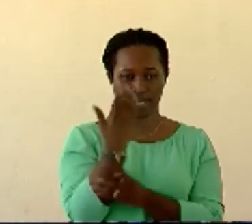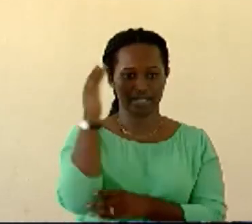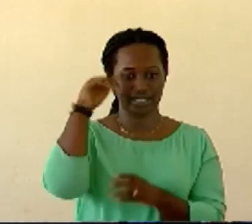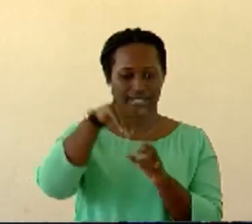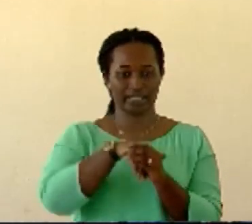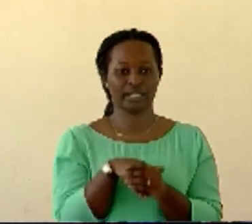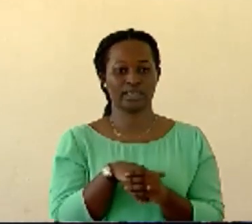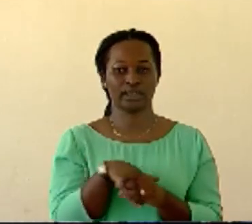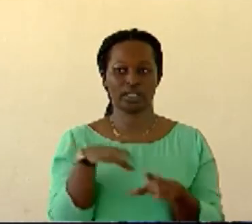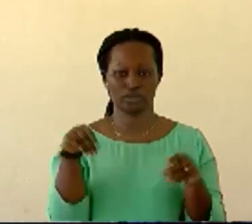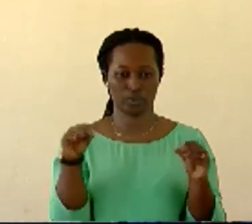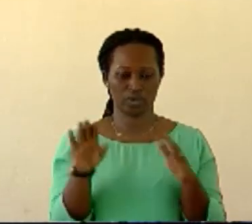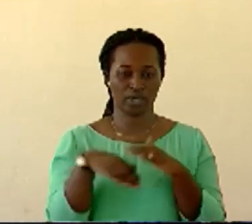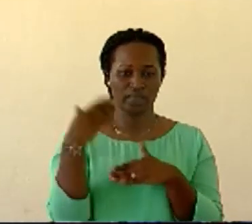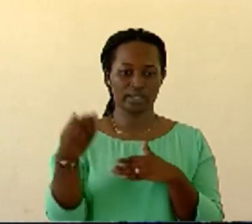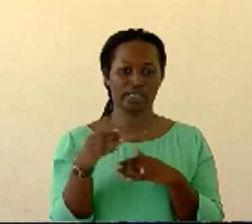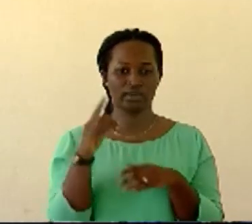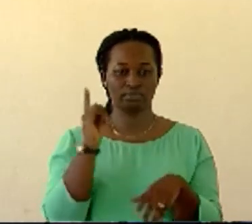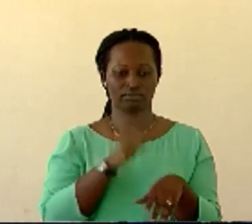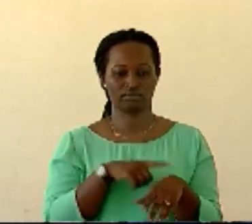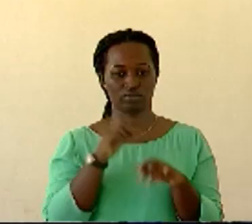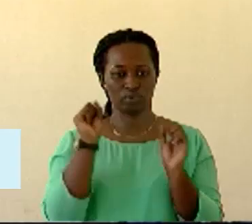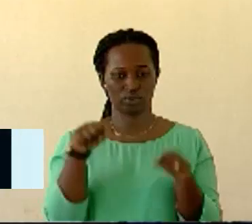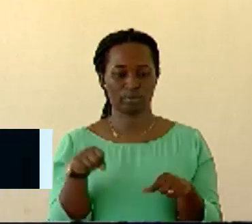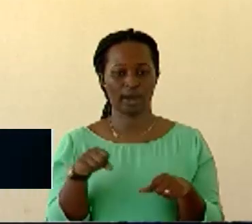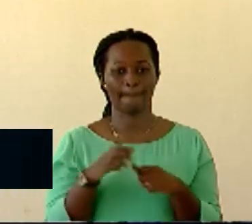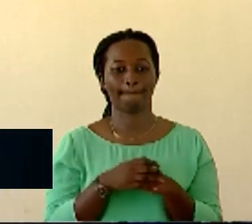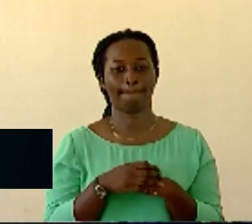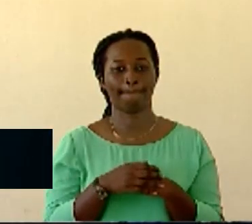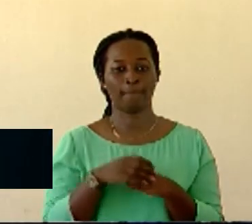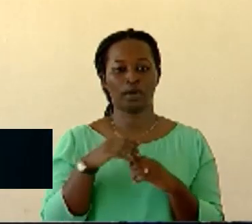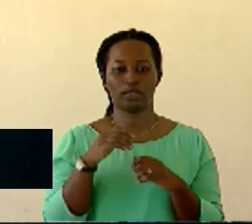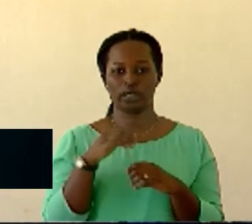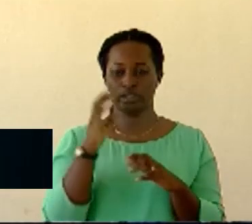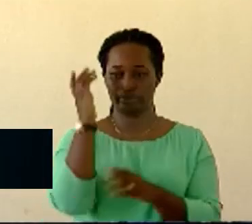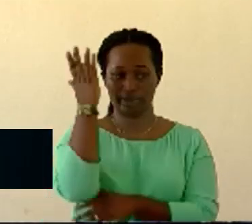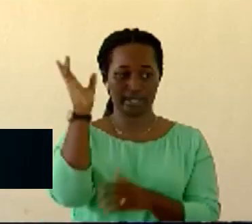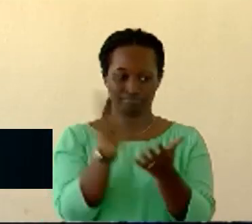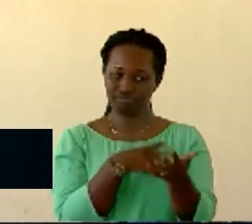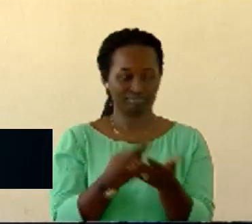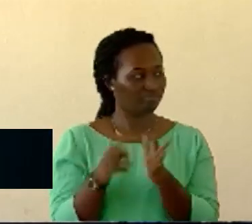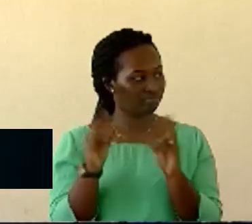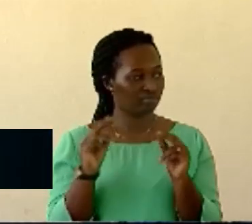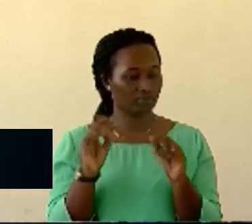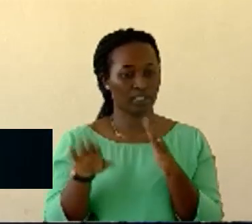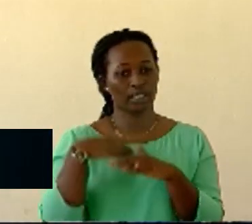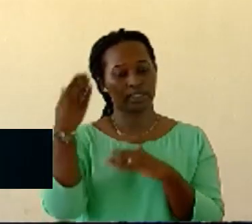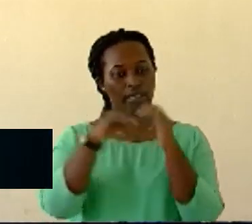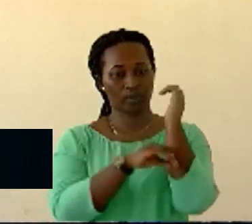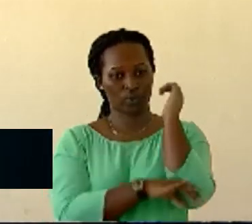the soil so that when wind blows, this plant doesn't fall down. Roots are